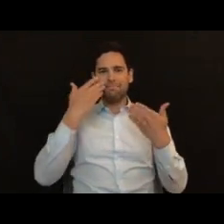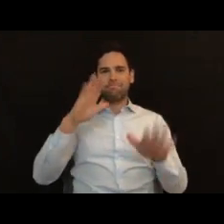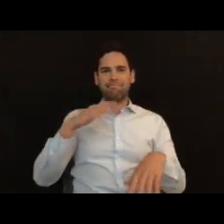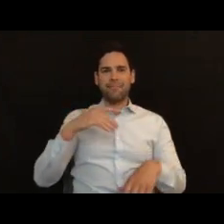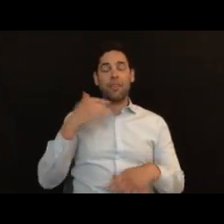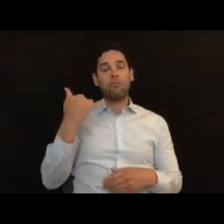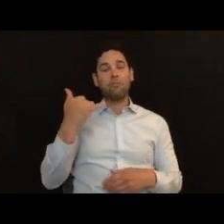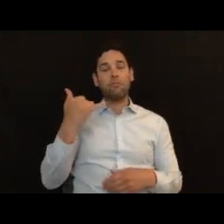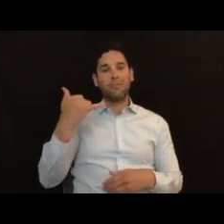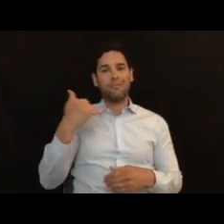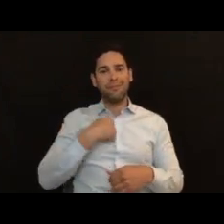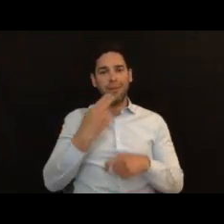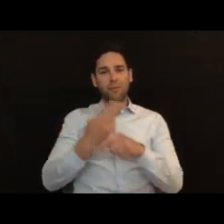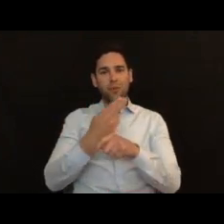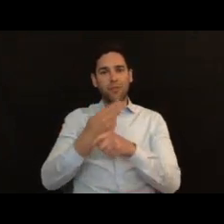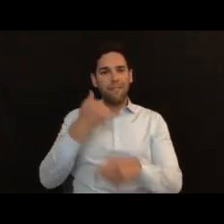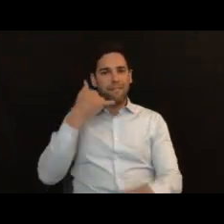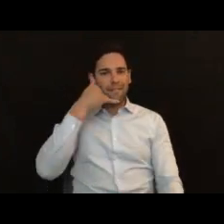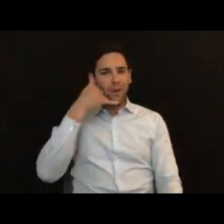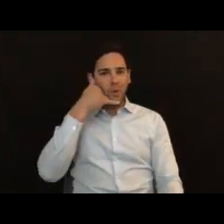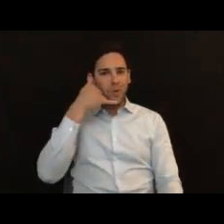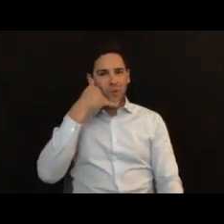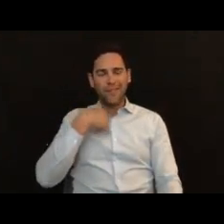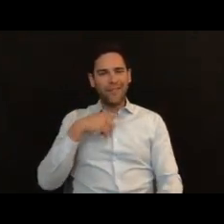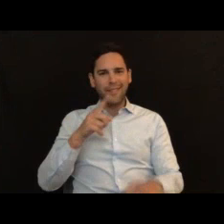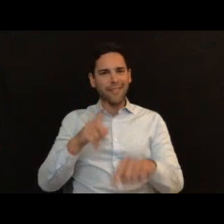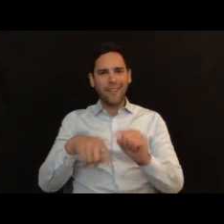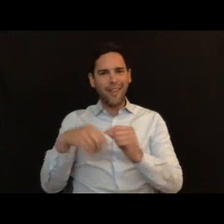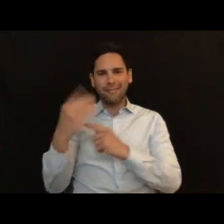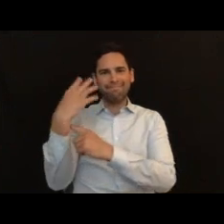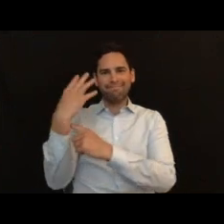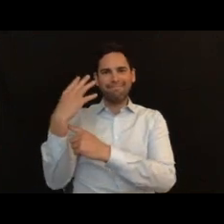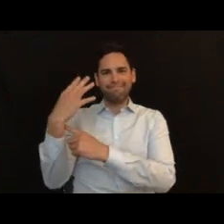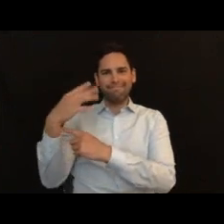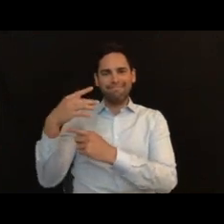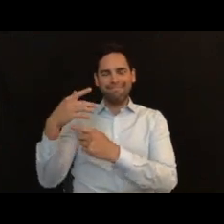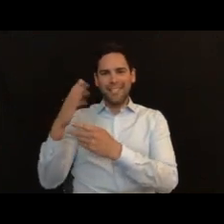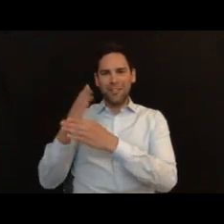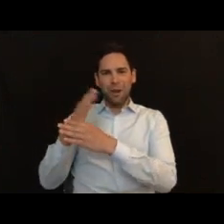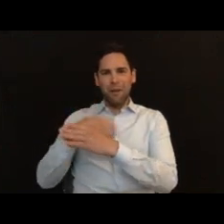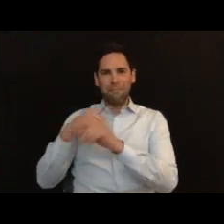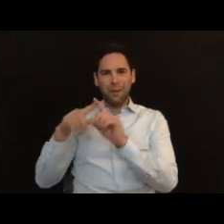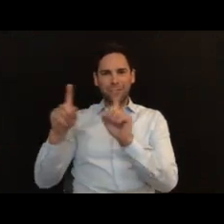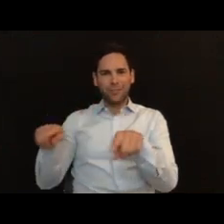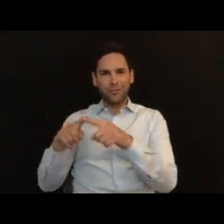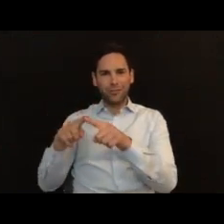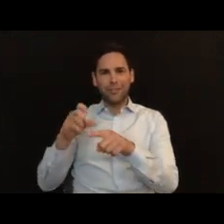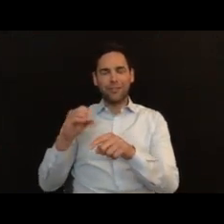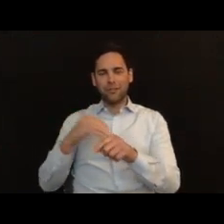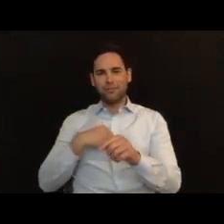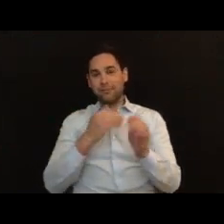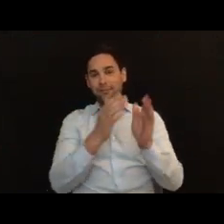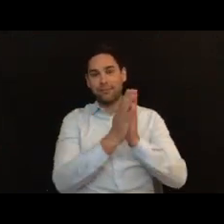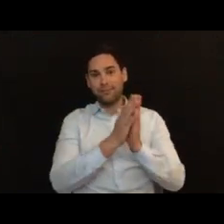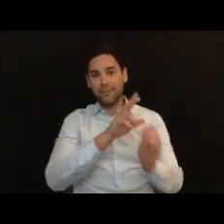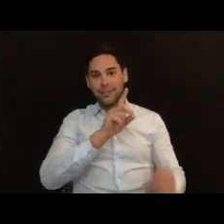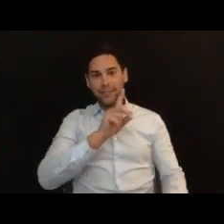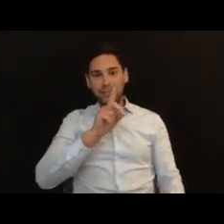to, unfortunately, share my screen. So David is kind enough to go ahead and share my